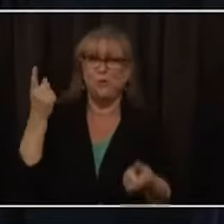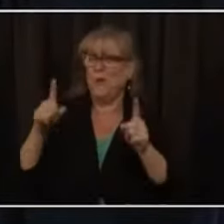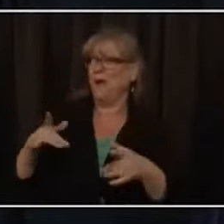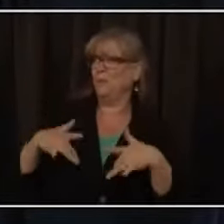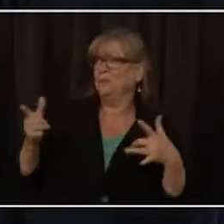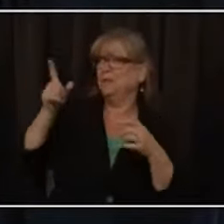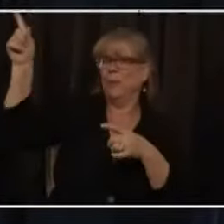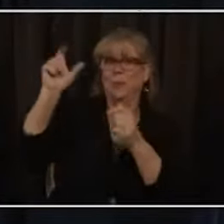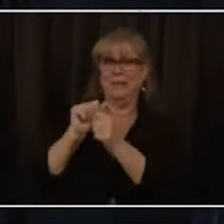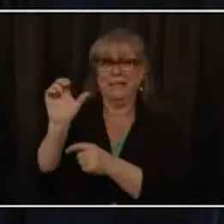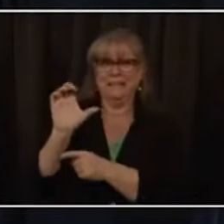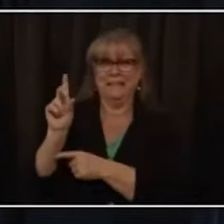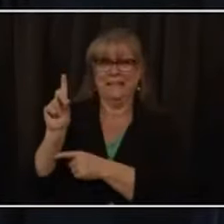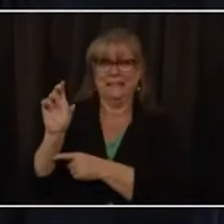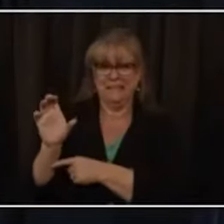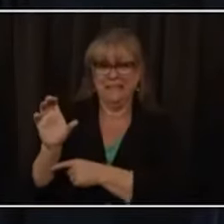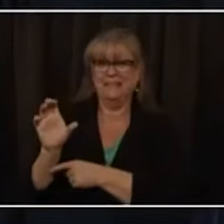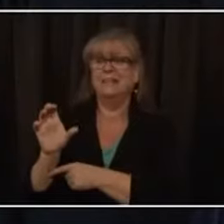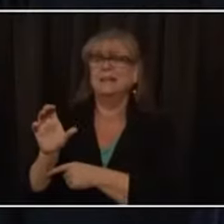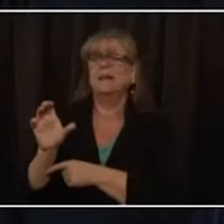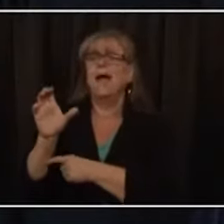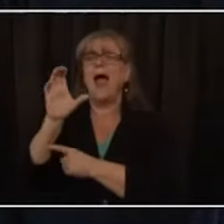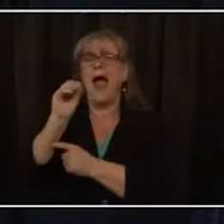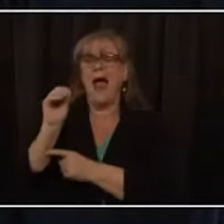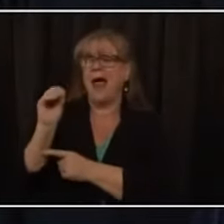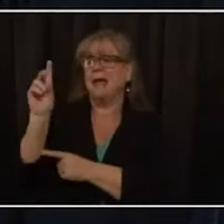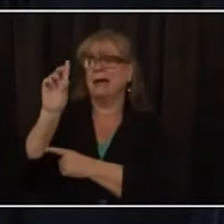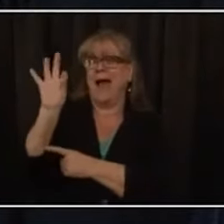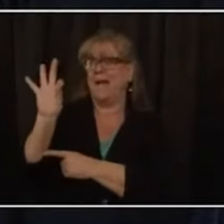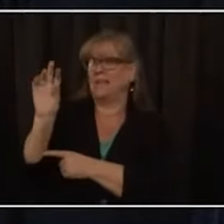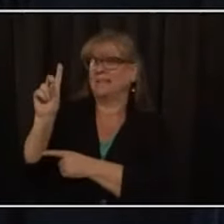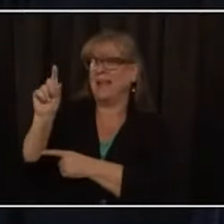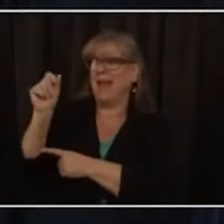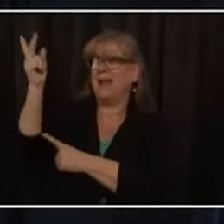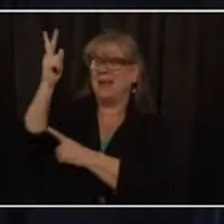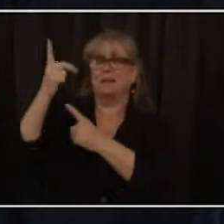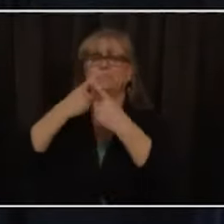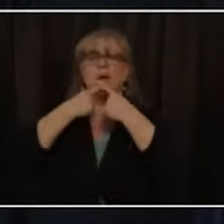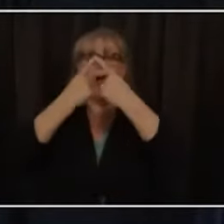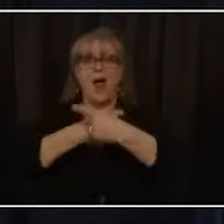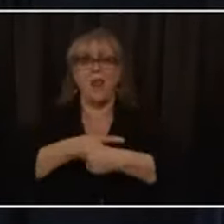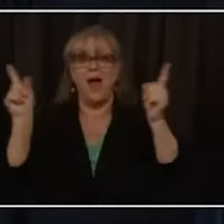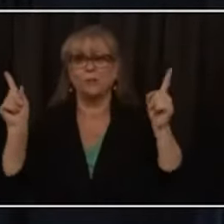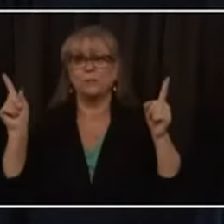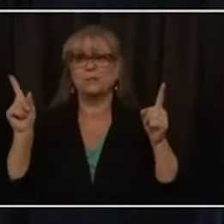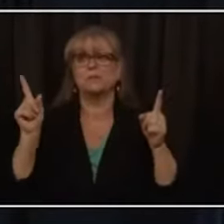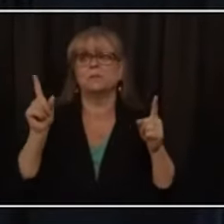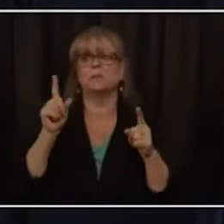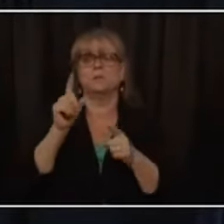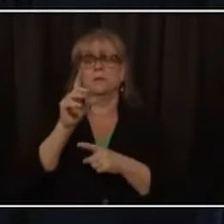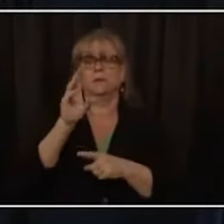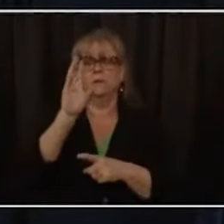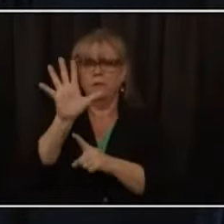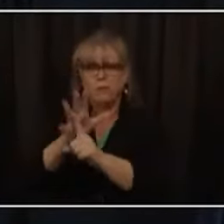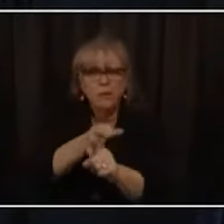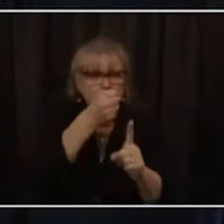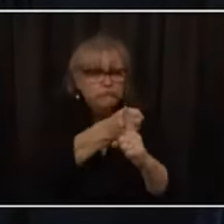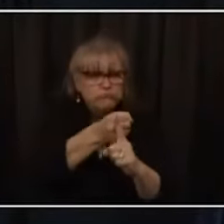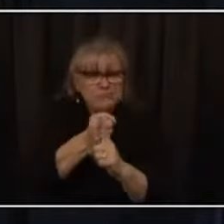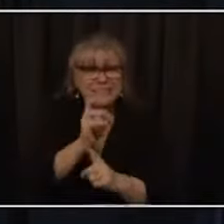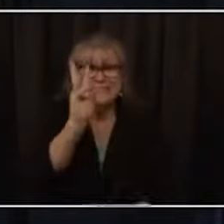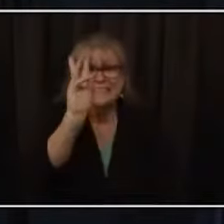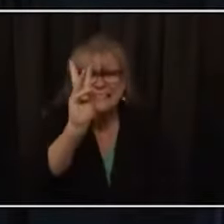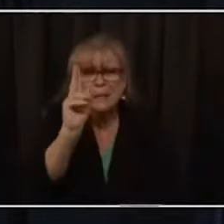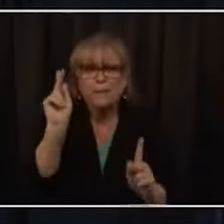FDA that 6 cases of a very rare blood clotting condition called cerebral venous